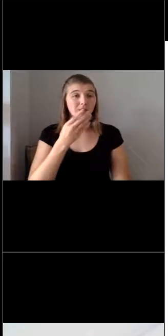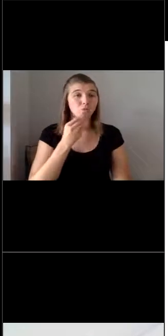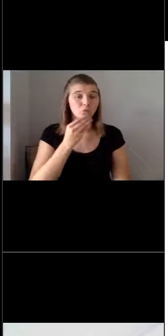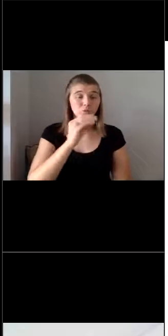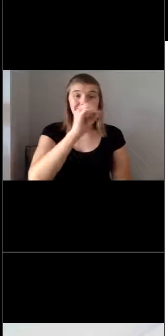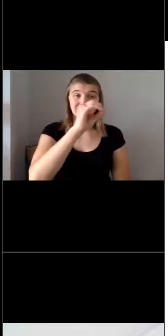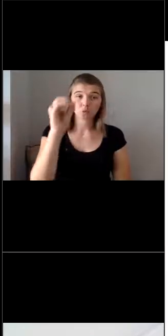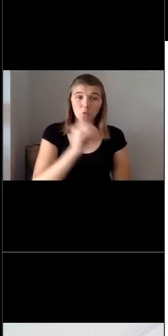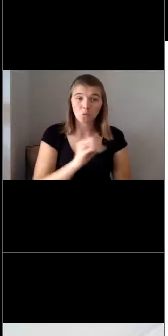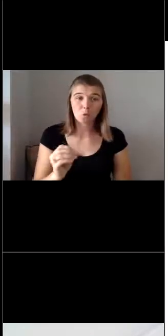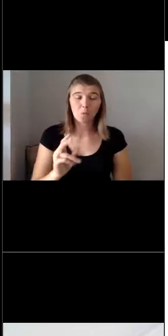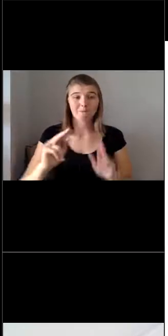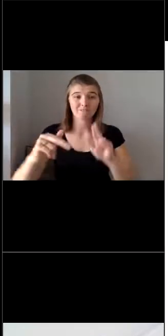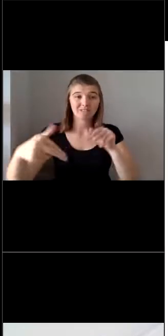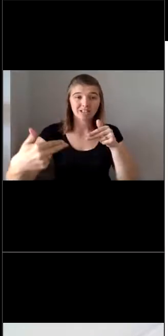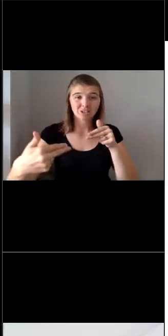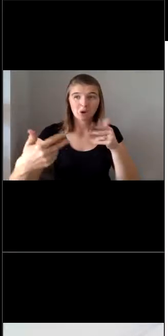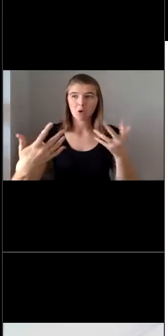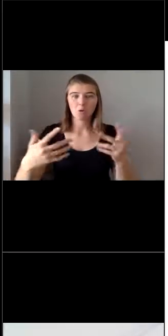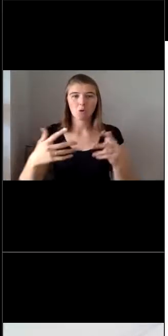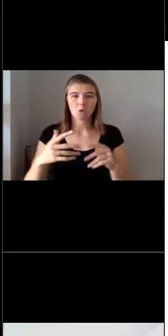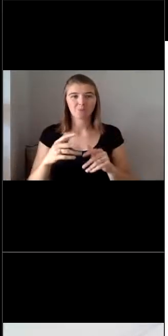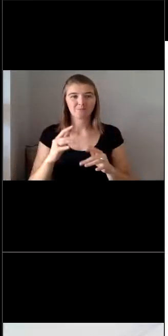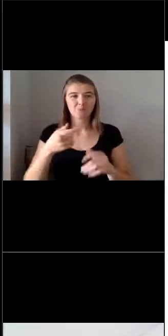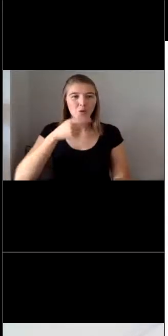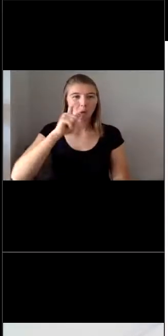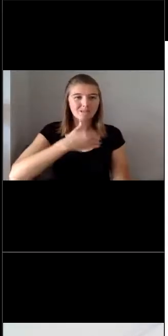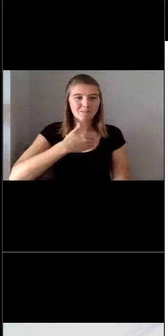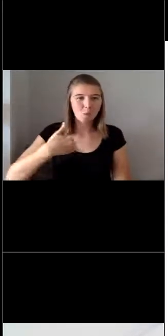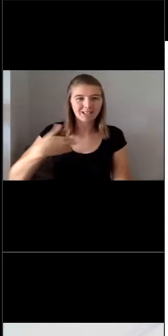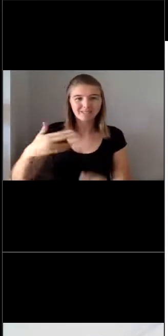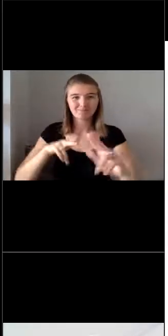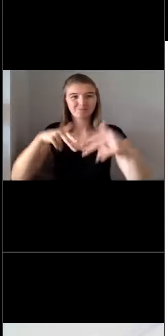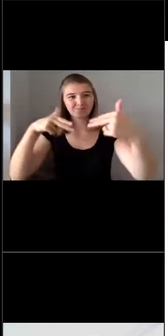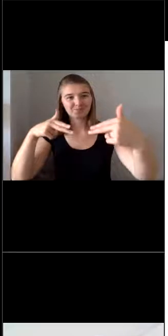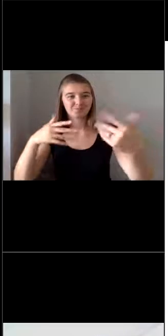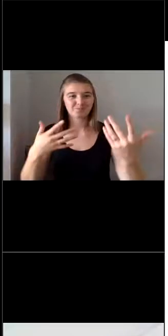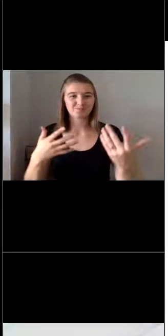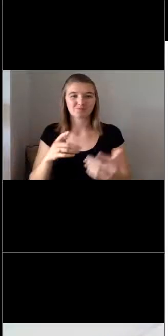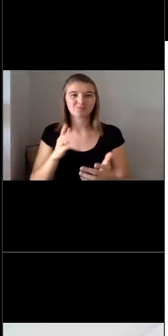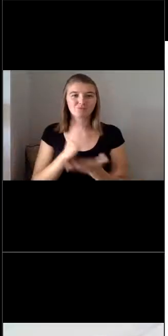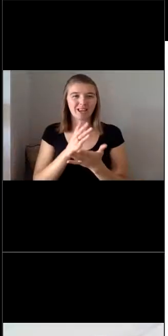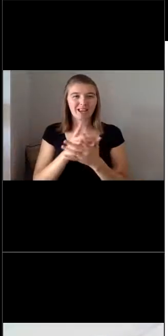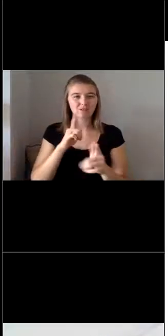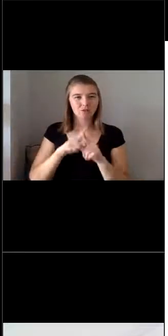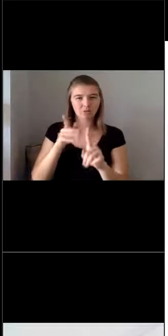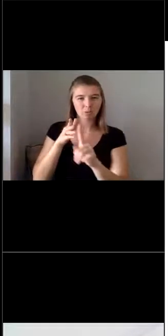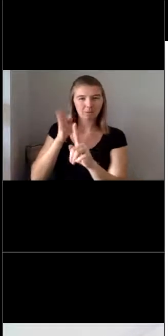We've taken on board feedback and really paid attention to the individual needs.